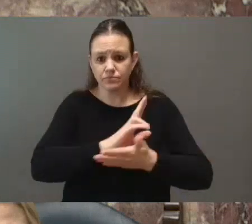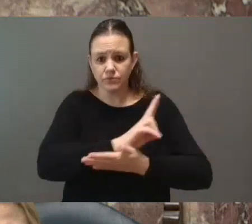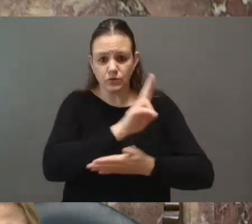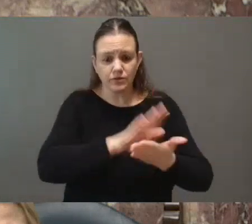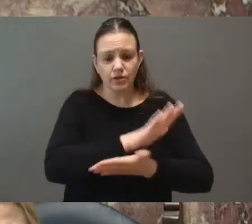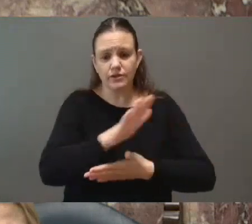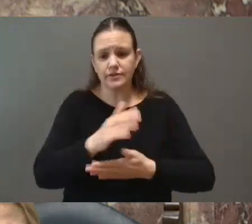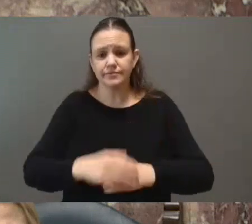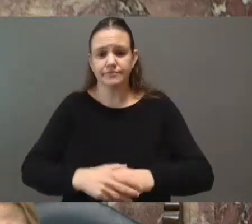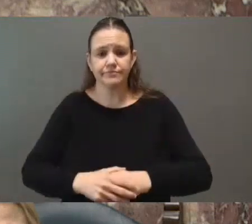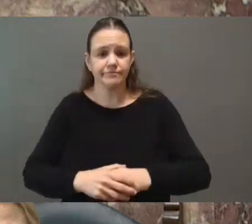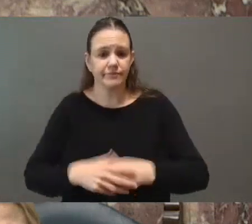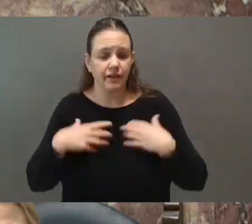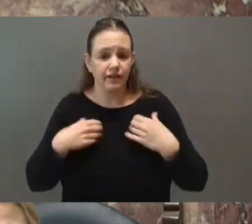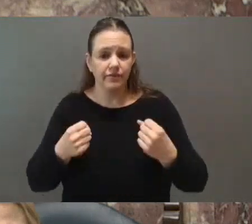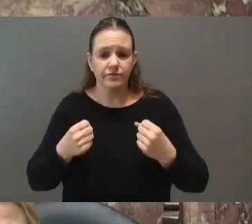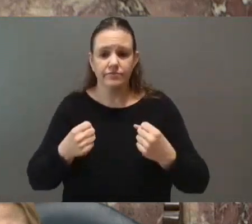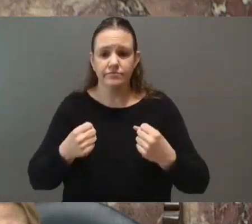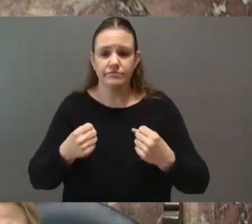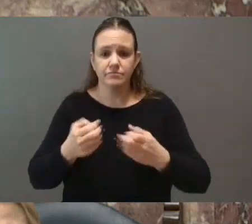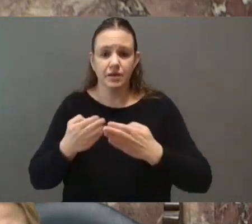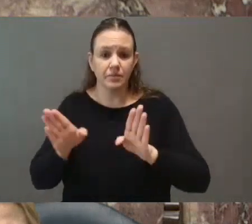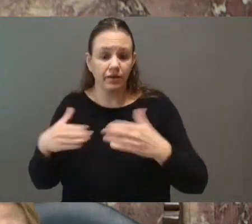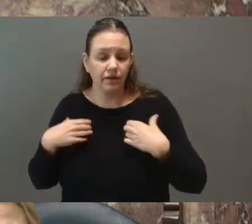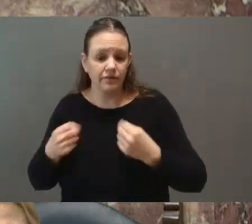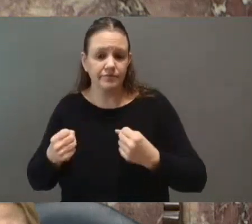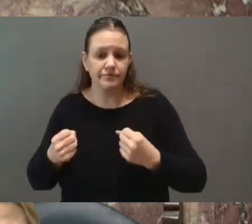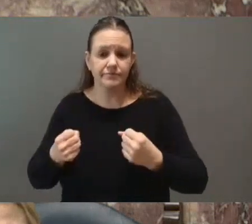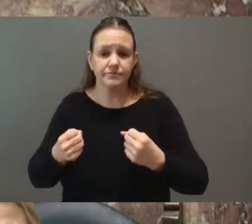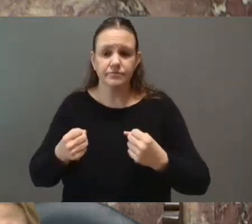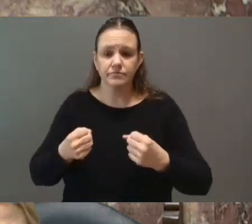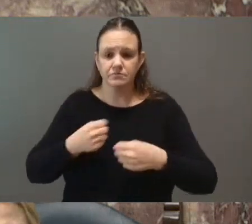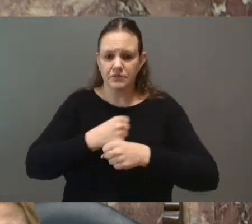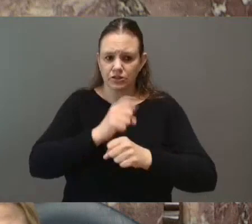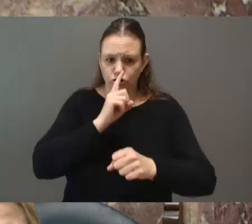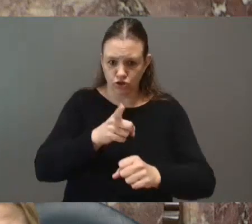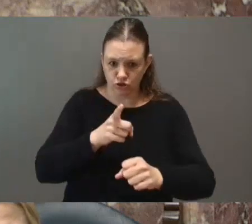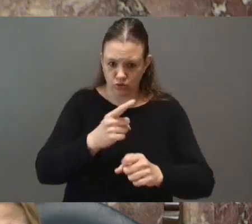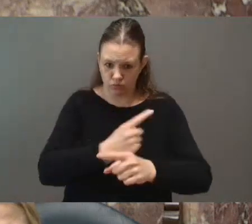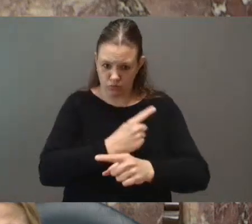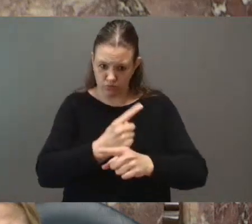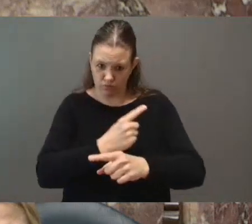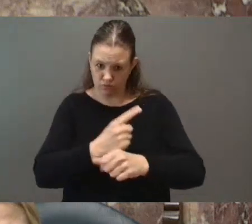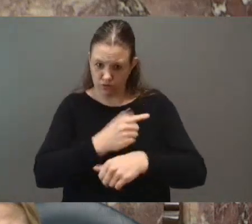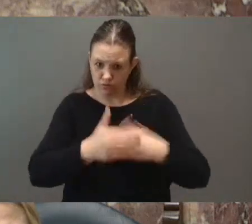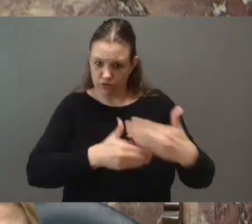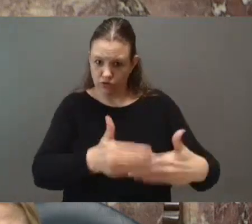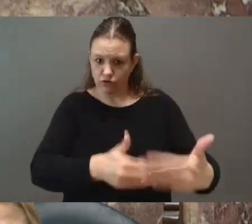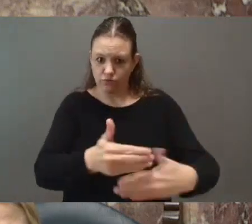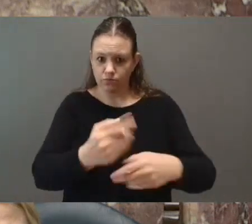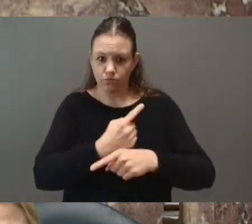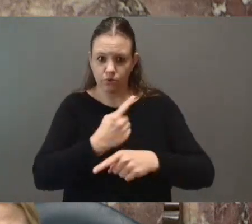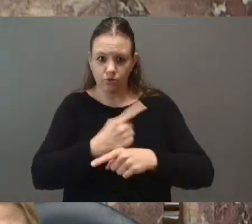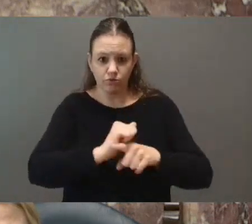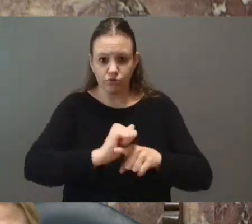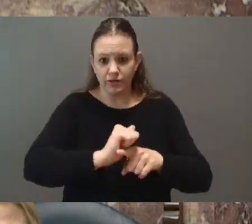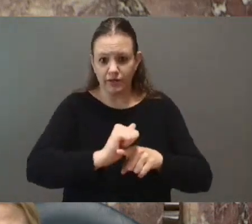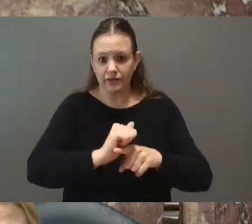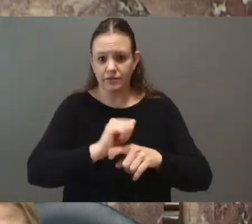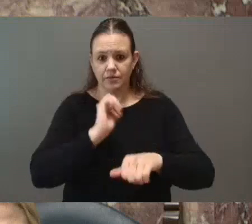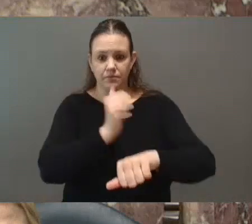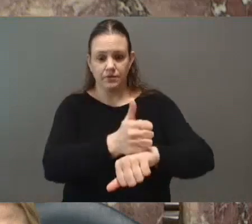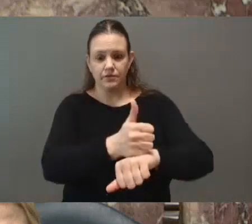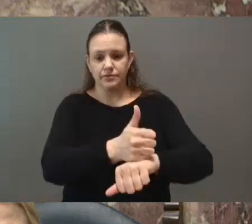have the appropriate procedures and training in place to ensure that this doesn't happen again, including